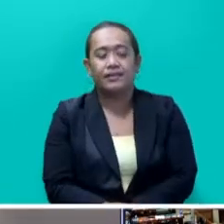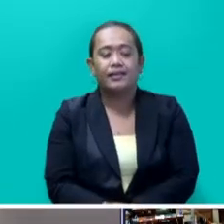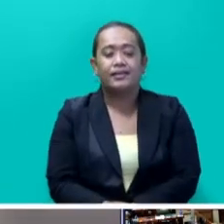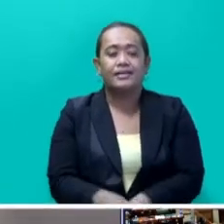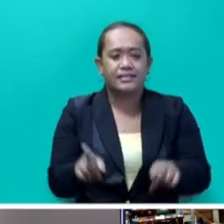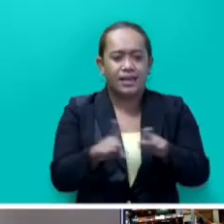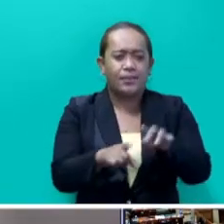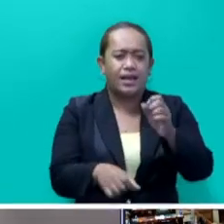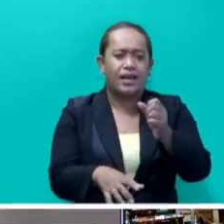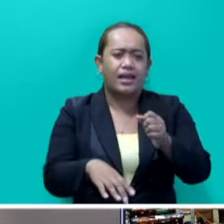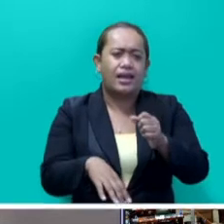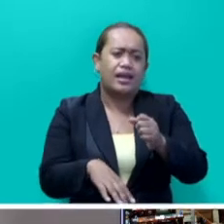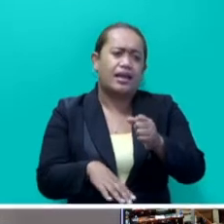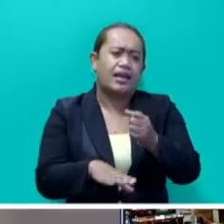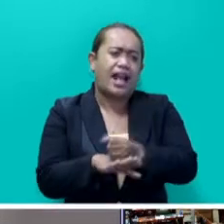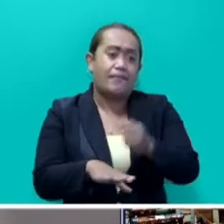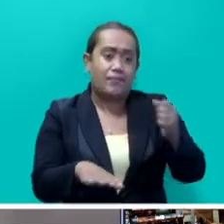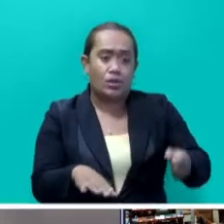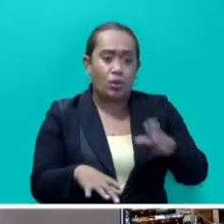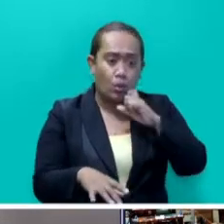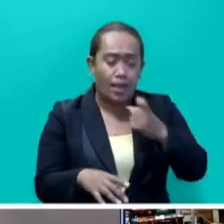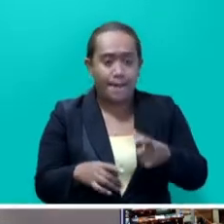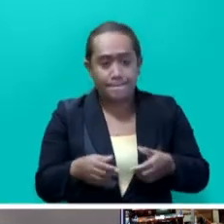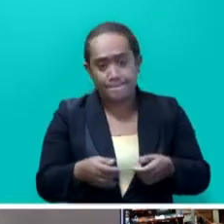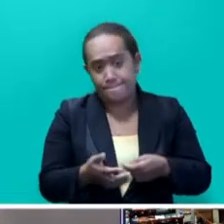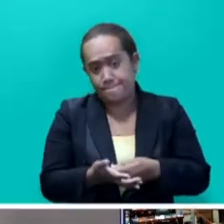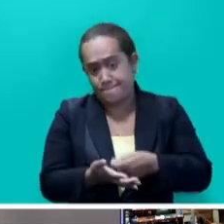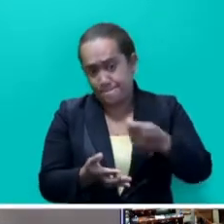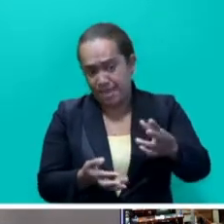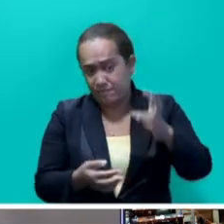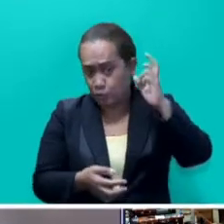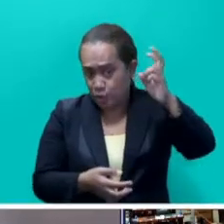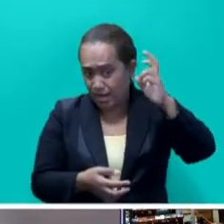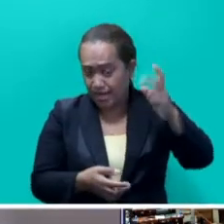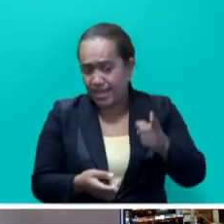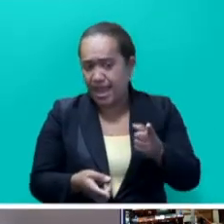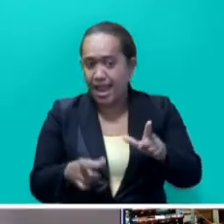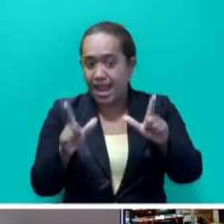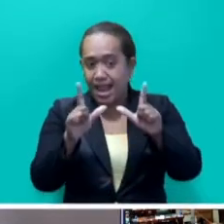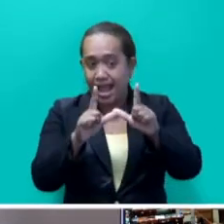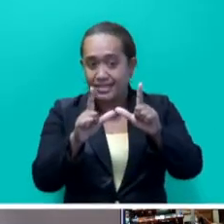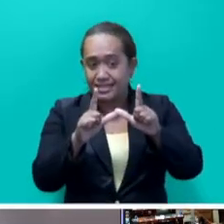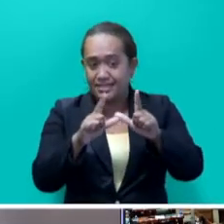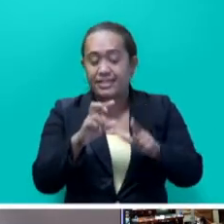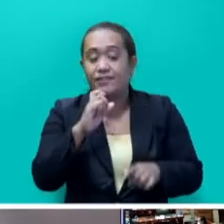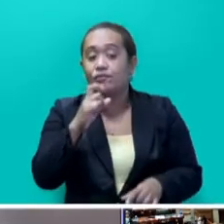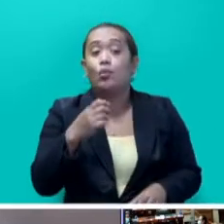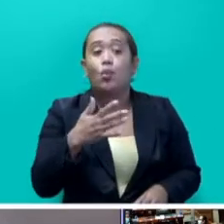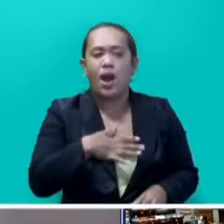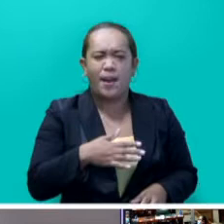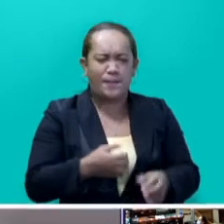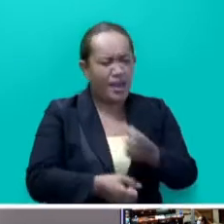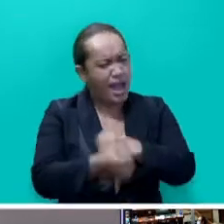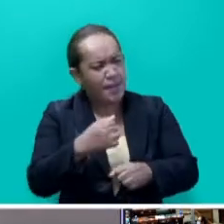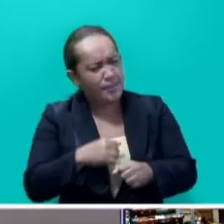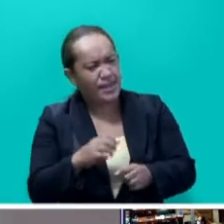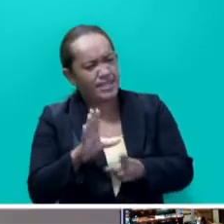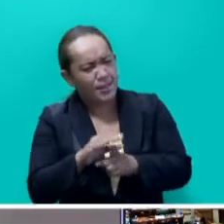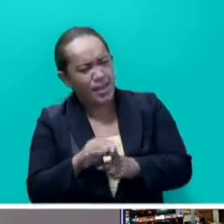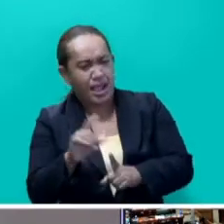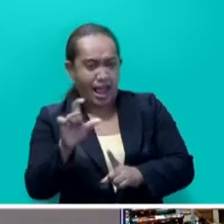and certification fees for those who wish to become seafarers through an allocation of about 100,000. Mr. Speaker, so I